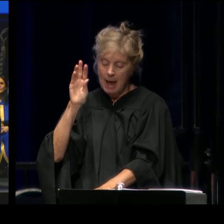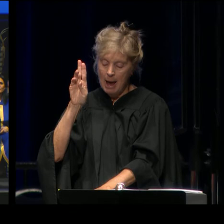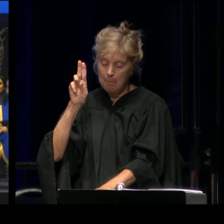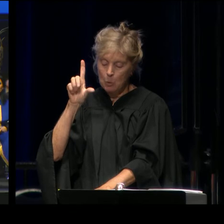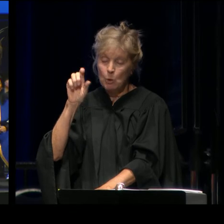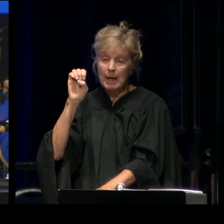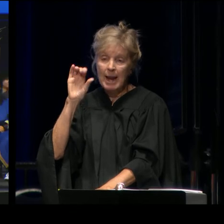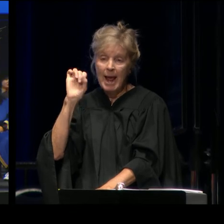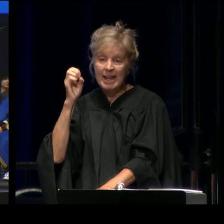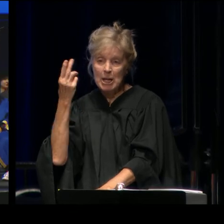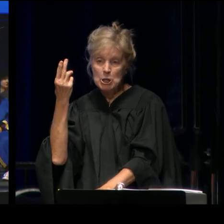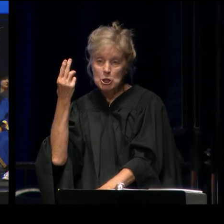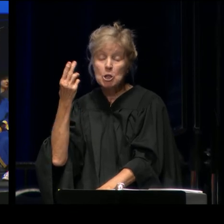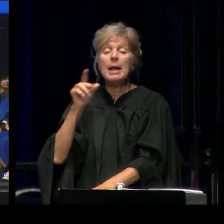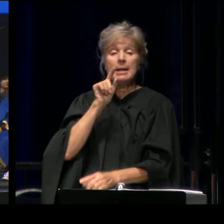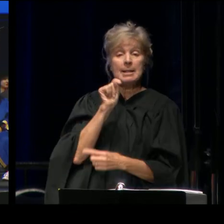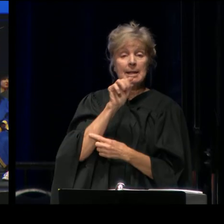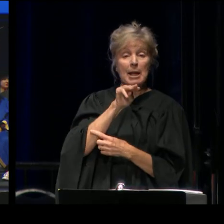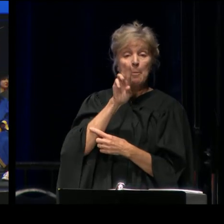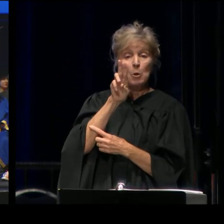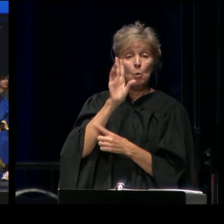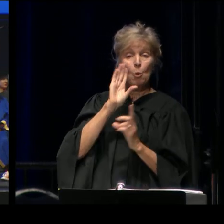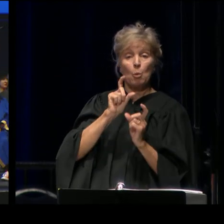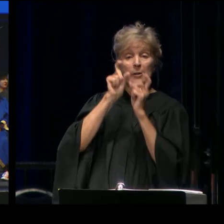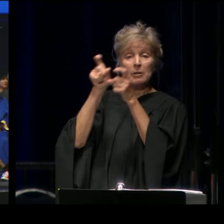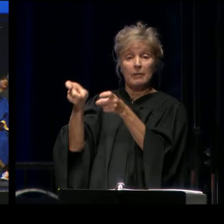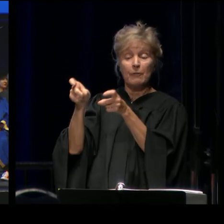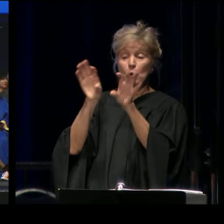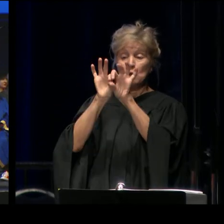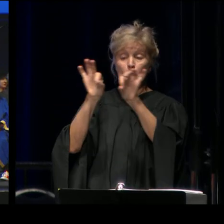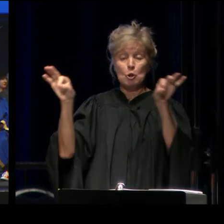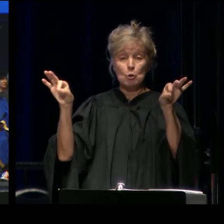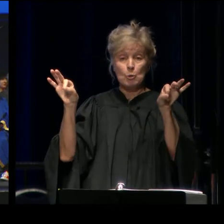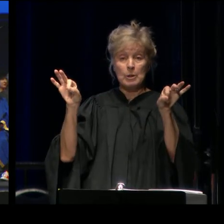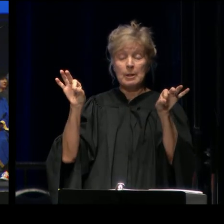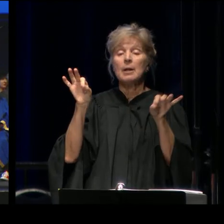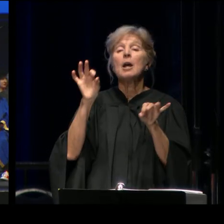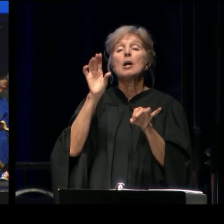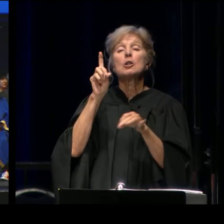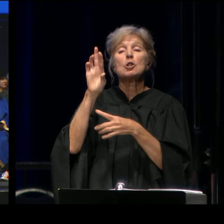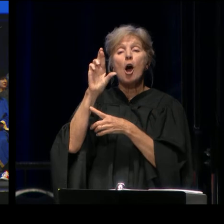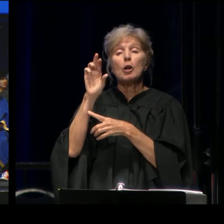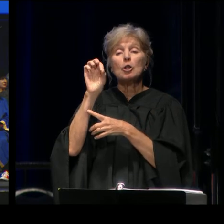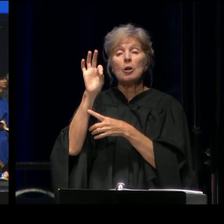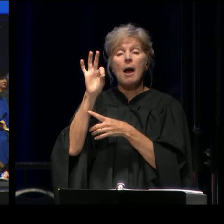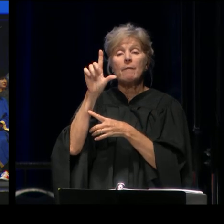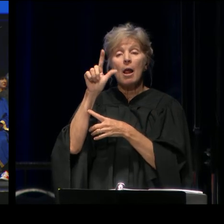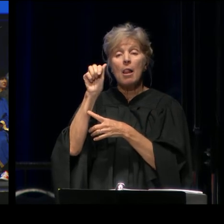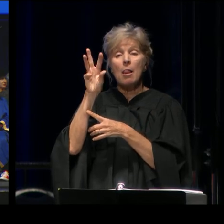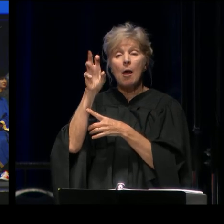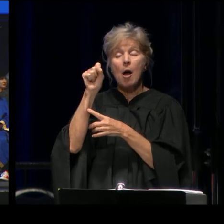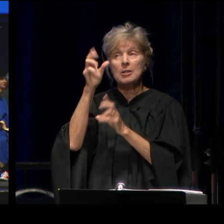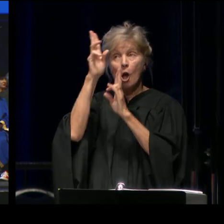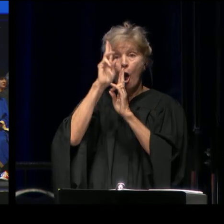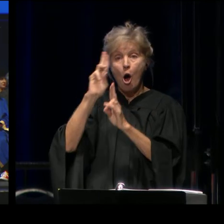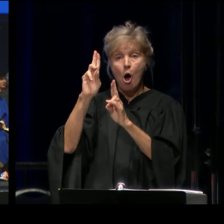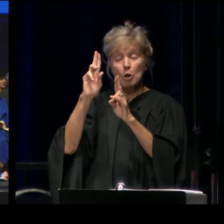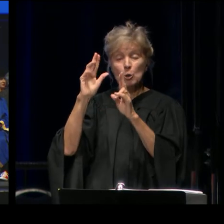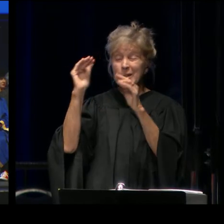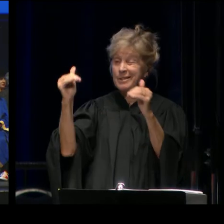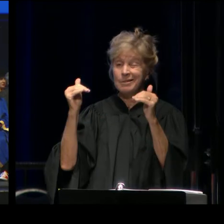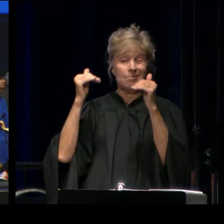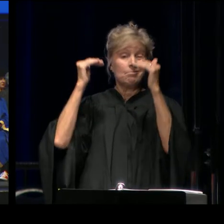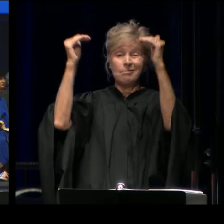Toronto Metropolitan University is conferring the degree Doctor of Laws, honoris causa, our